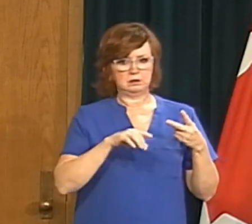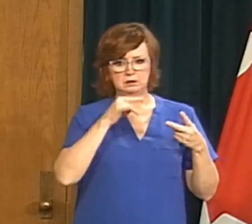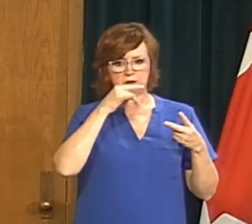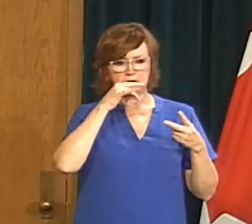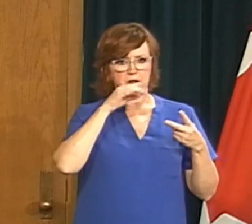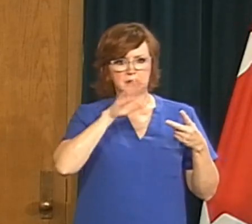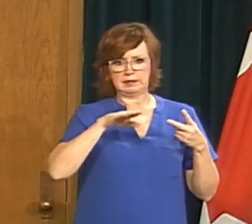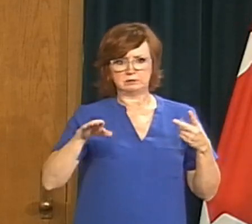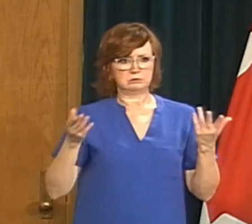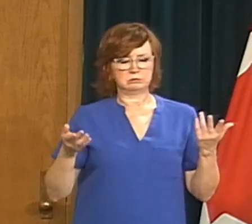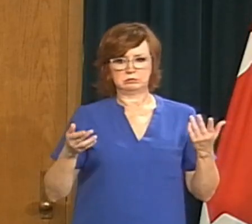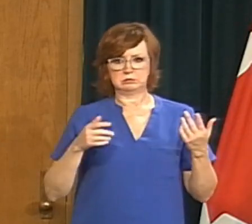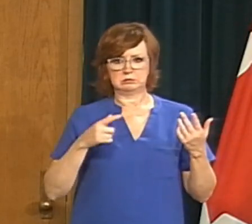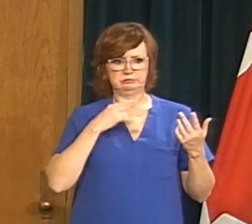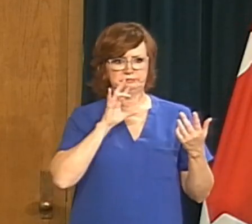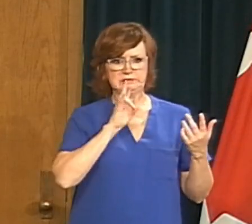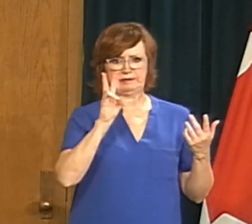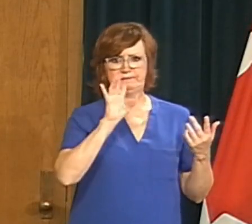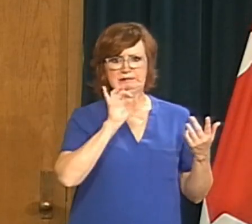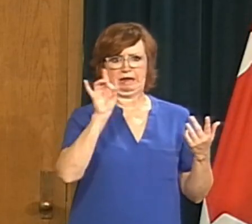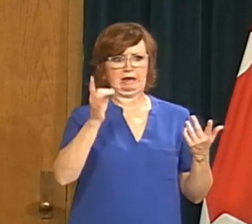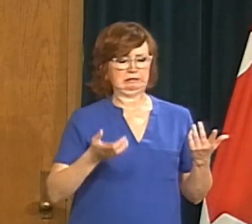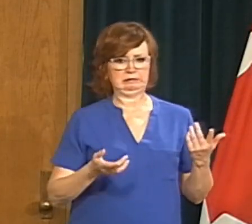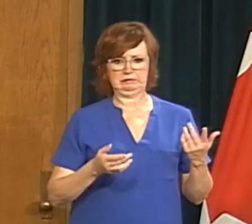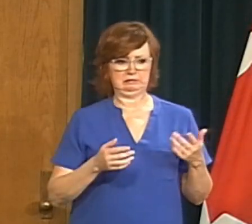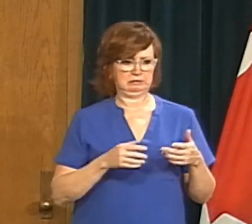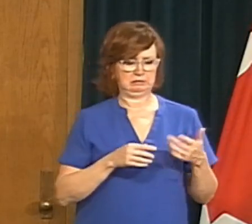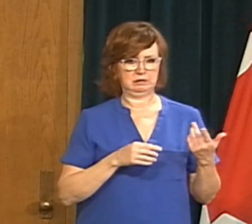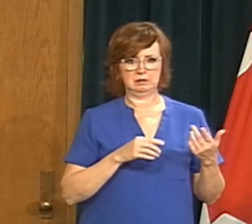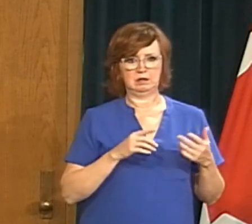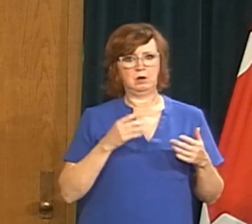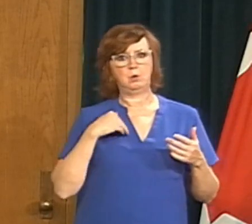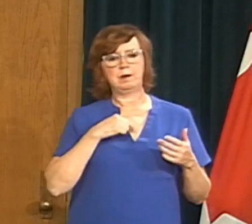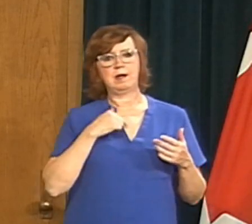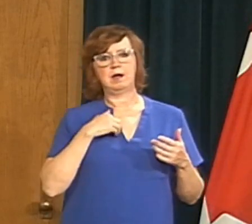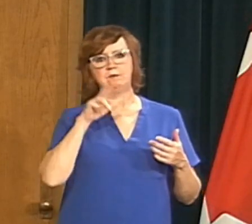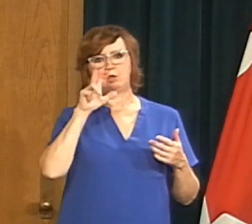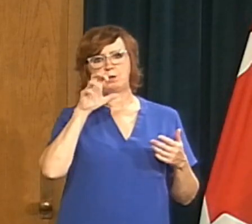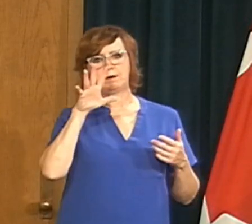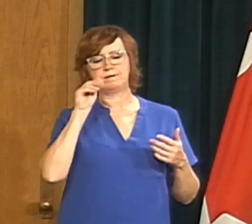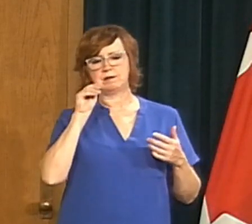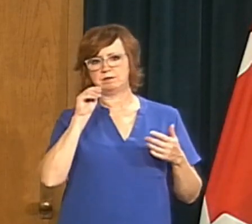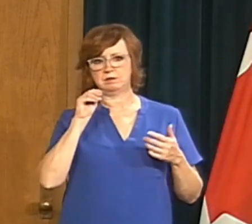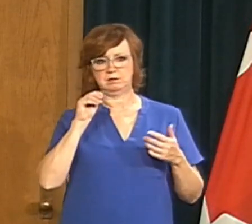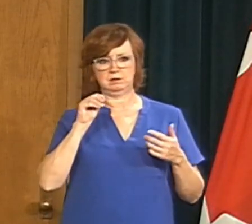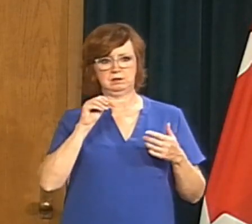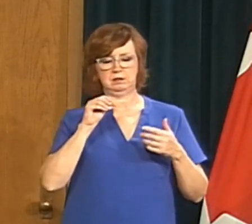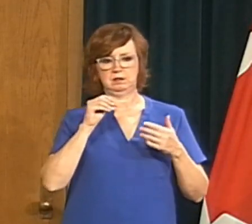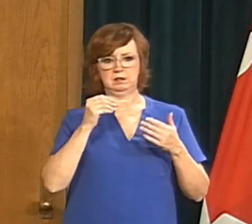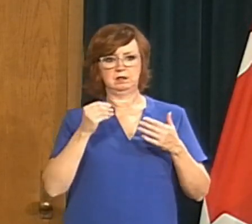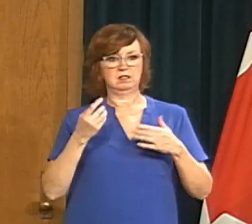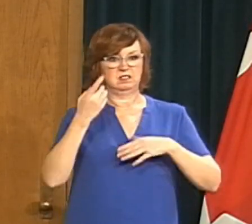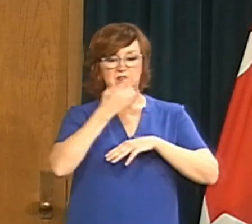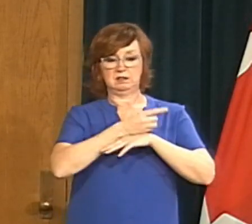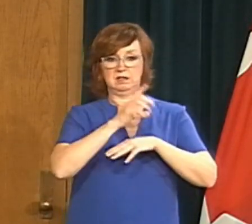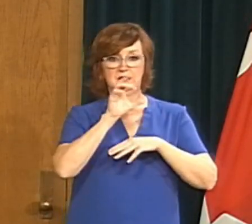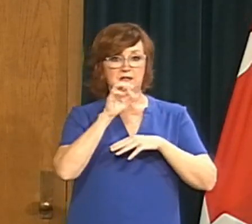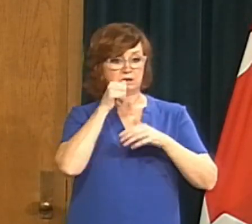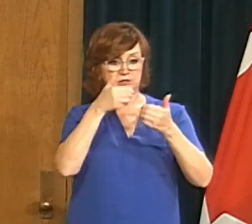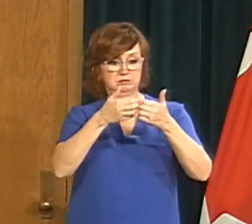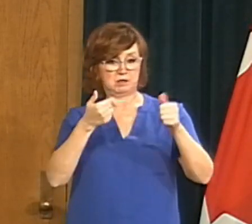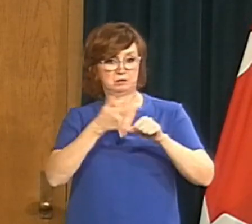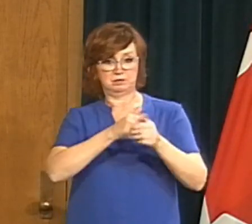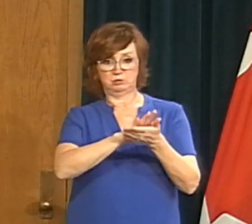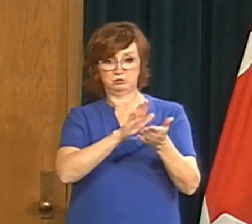children. We do have 350 non-school-based childcare facilities here in the province, many of which are still operating in some capacity,